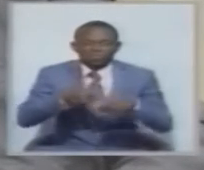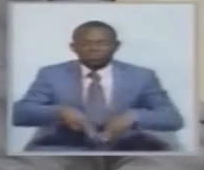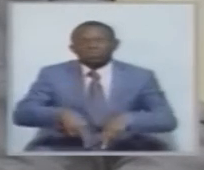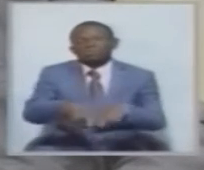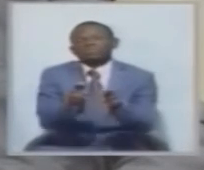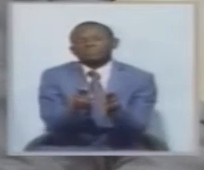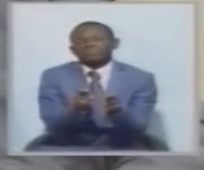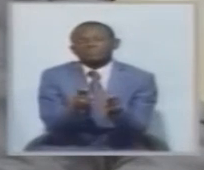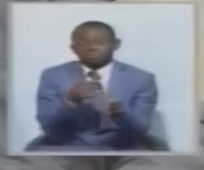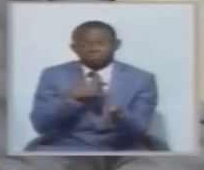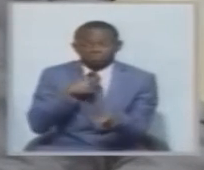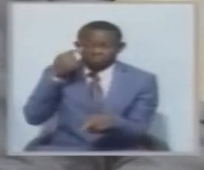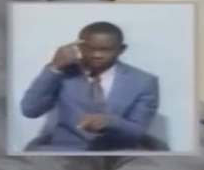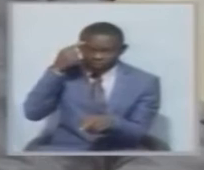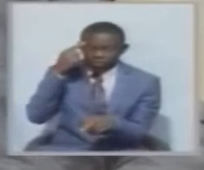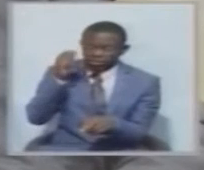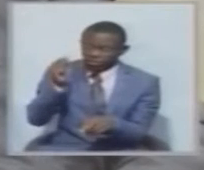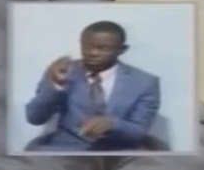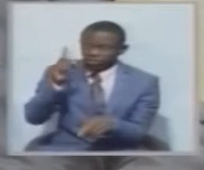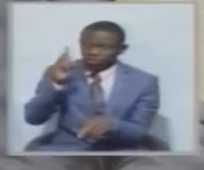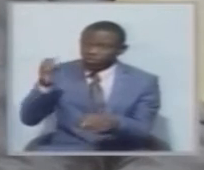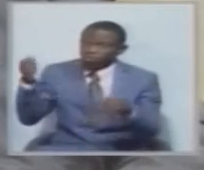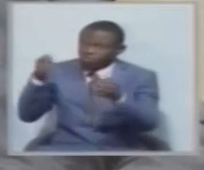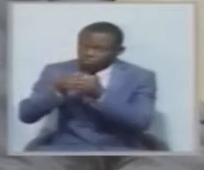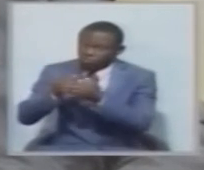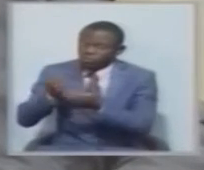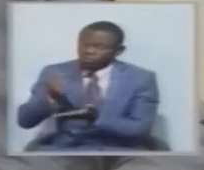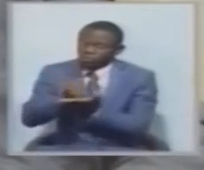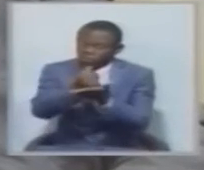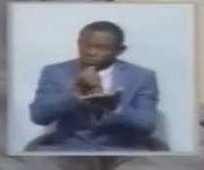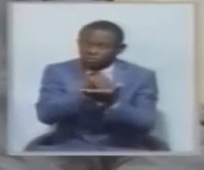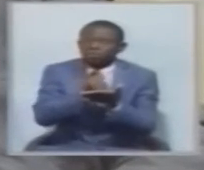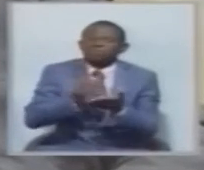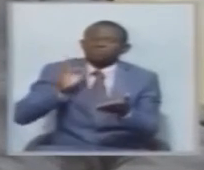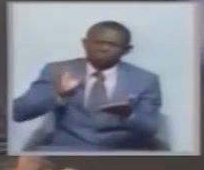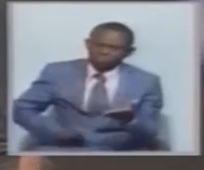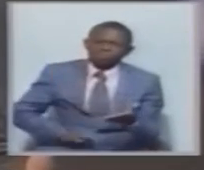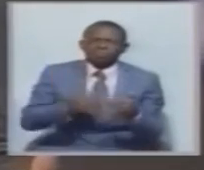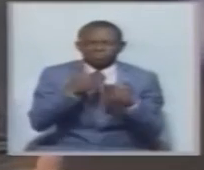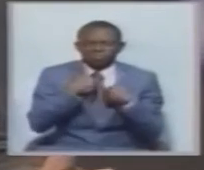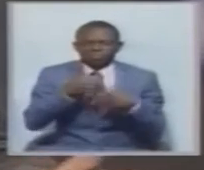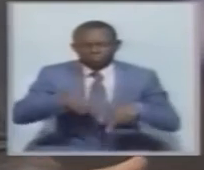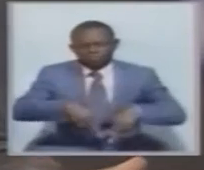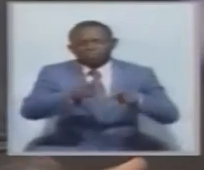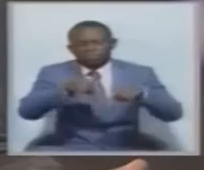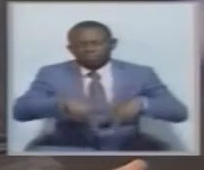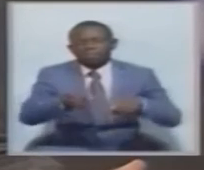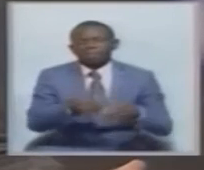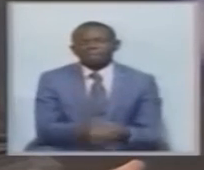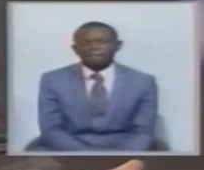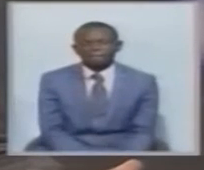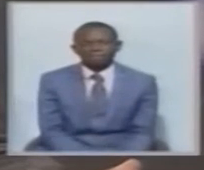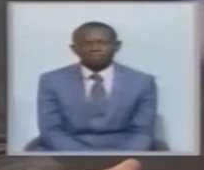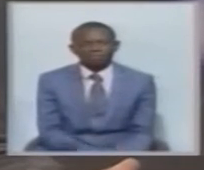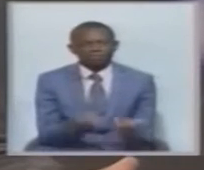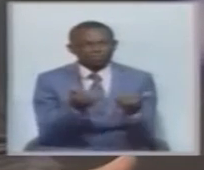infrastructure development as it relates to transport. Now, I want to take you on the 47% invested in